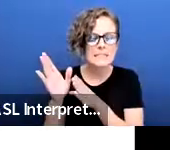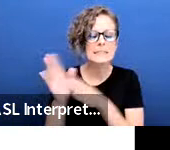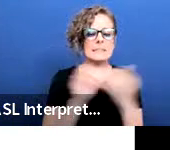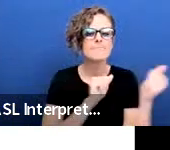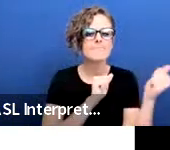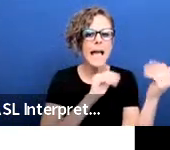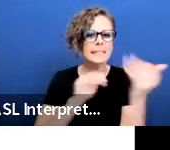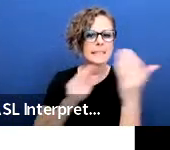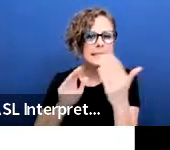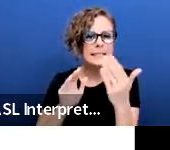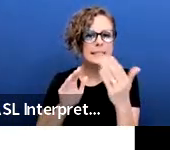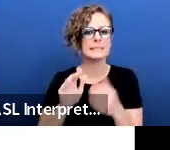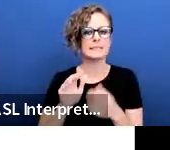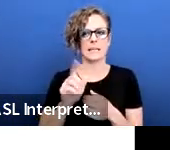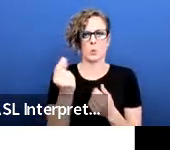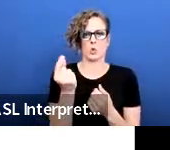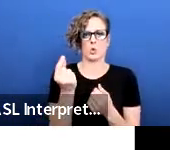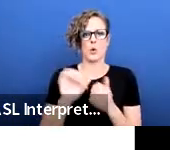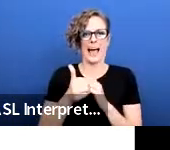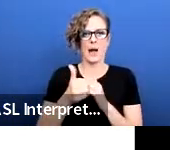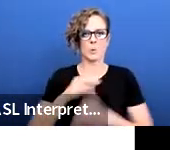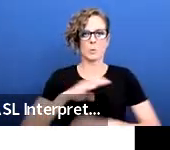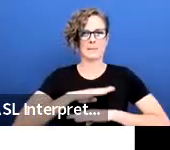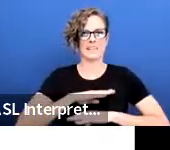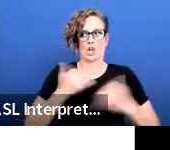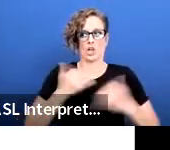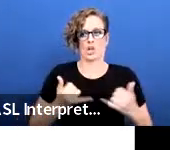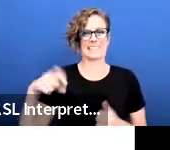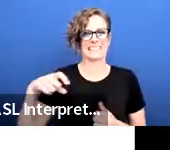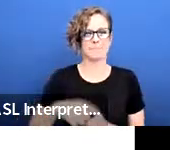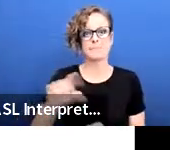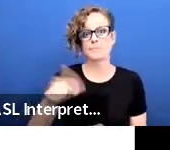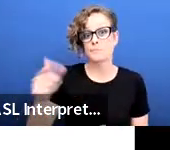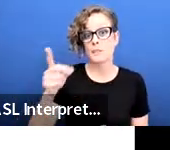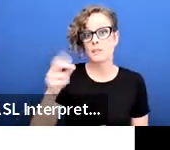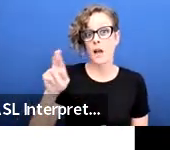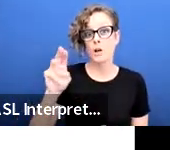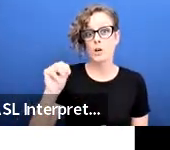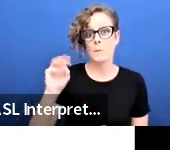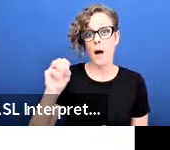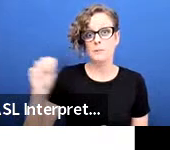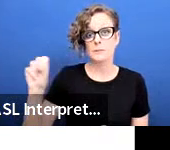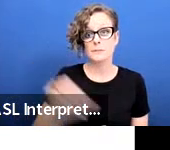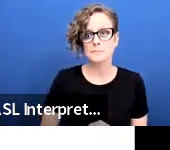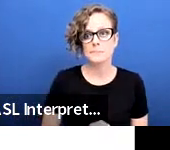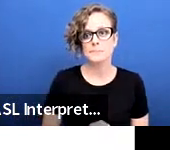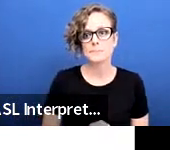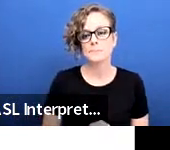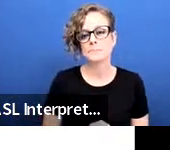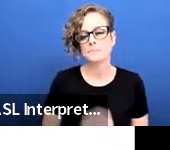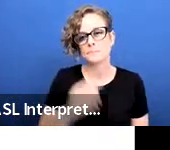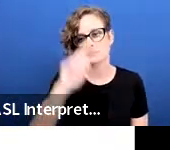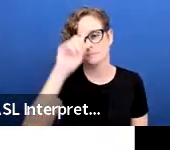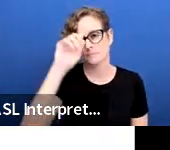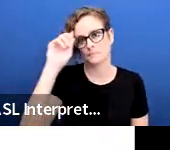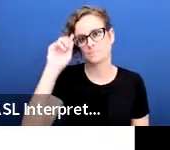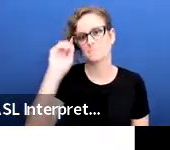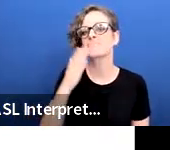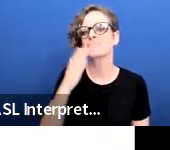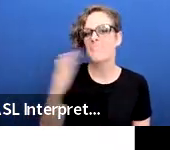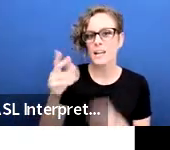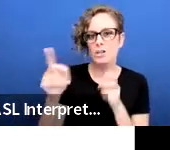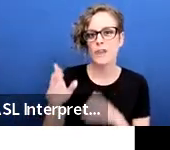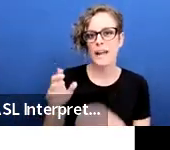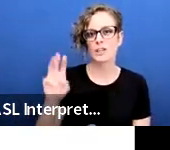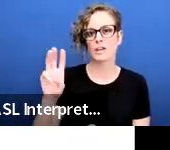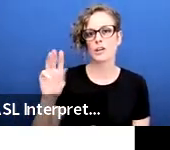to meet the moment that we're in right now. Dr. Moss. Thanks, Director Watkins-Tart, and good